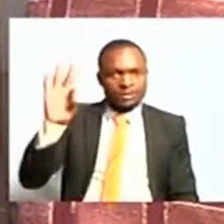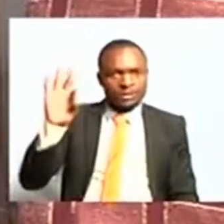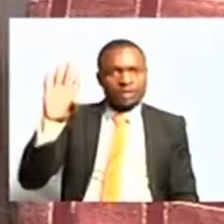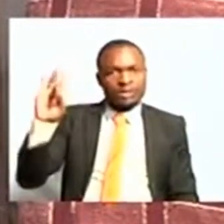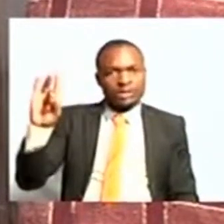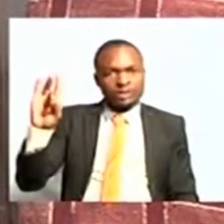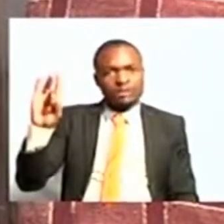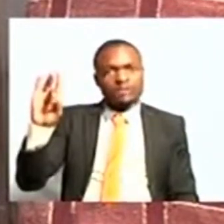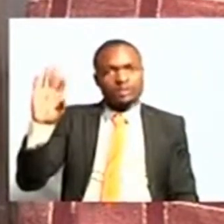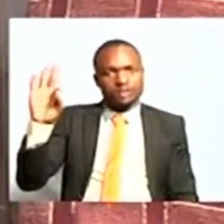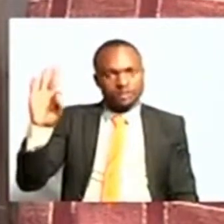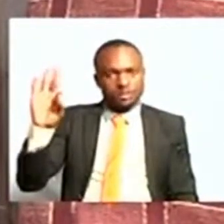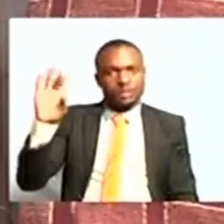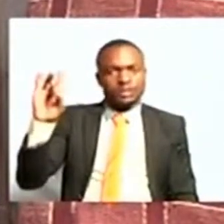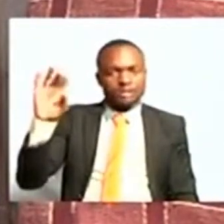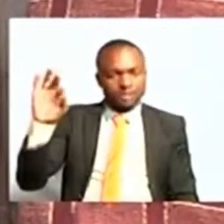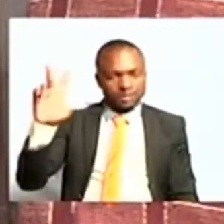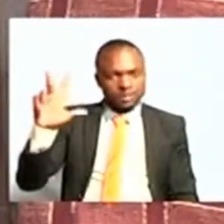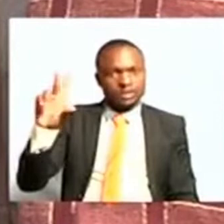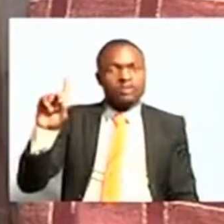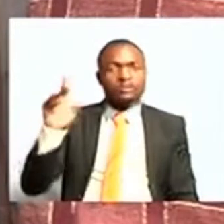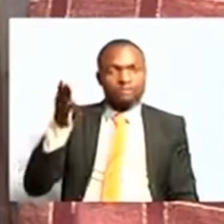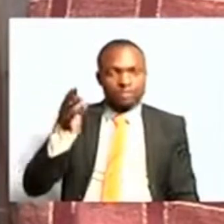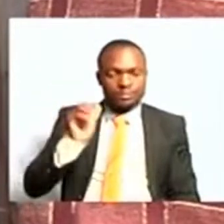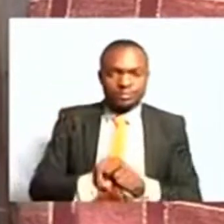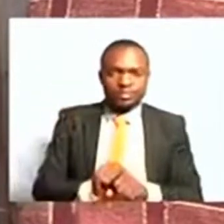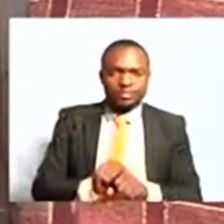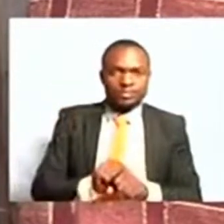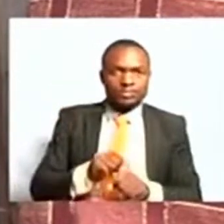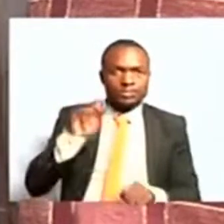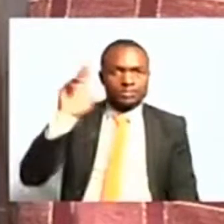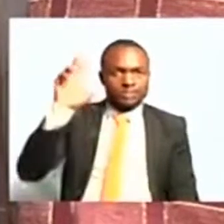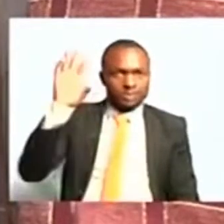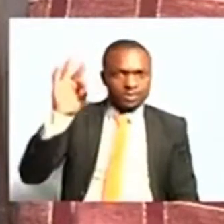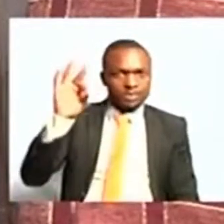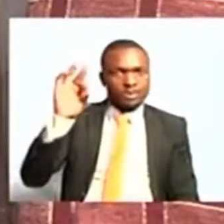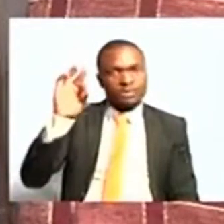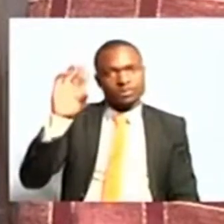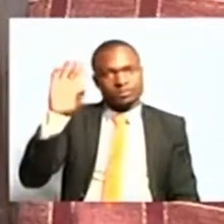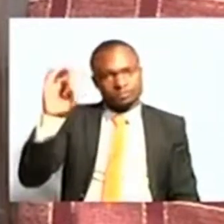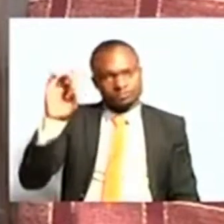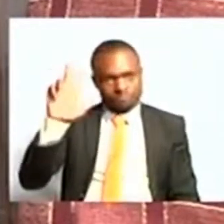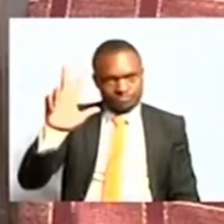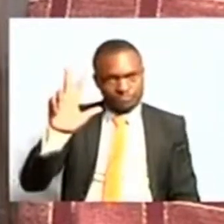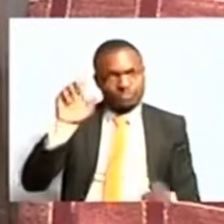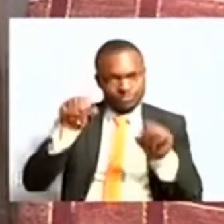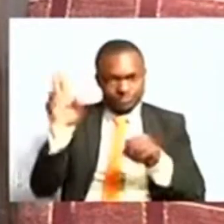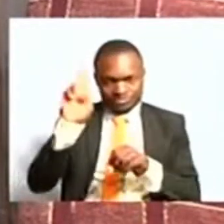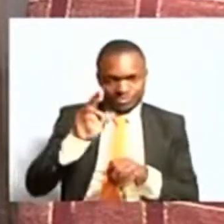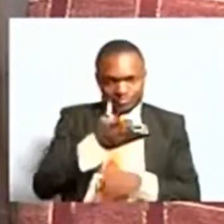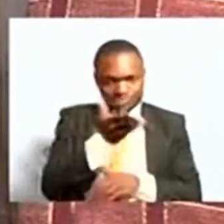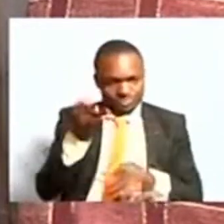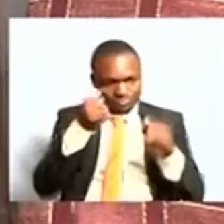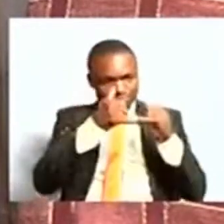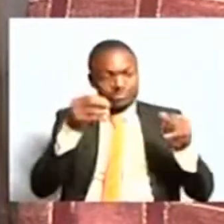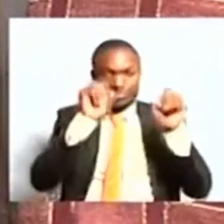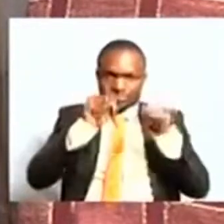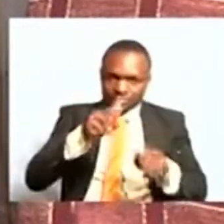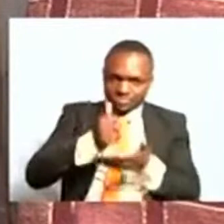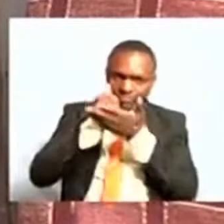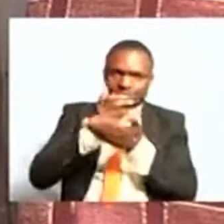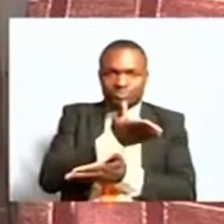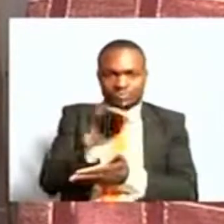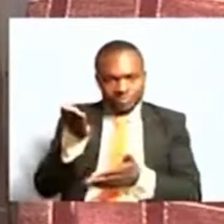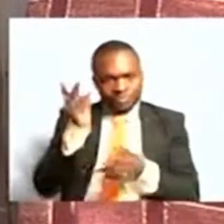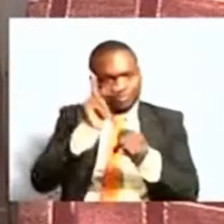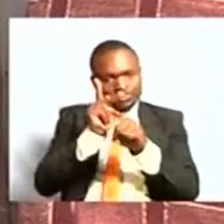983 983, and our hotline, our toll-free line is 983. Make use of these lines so that we help you to keep